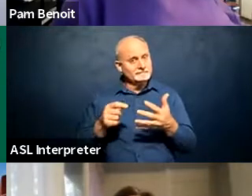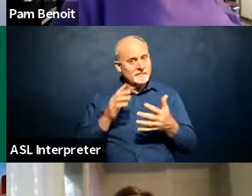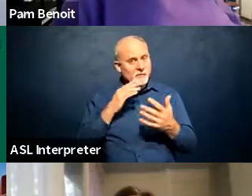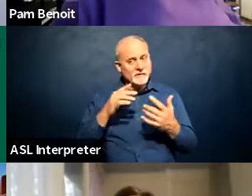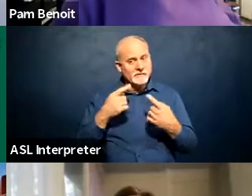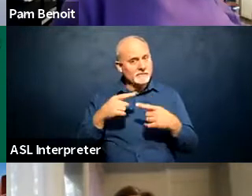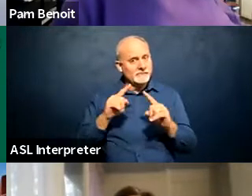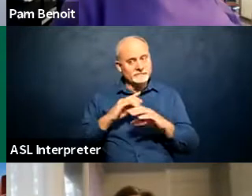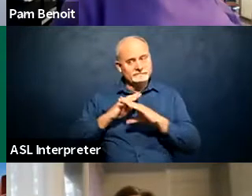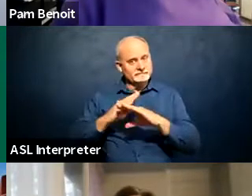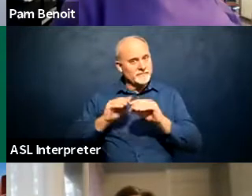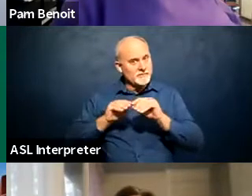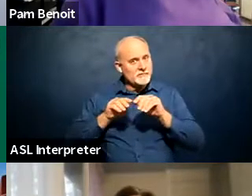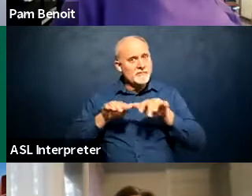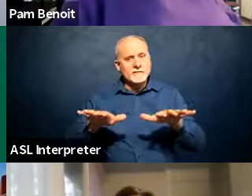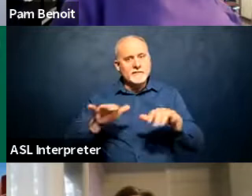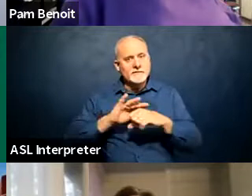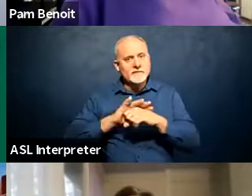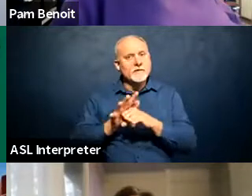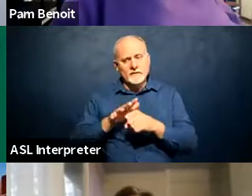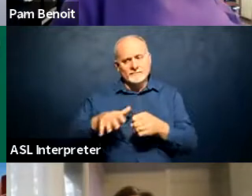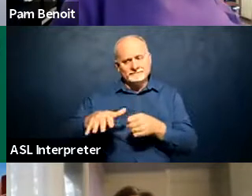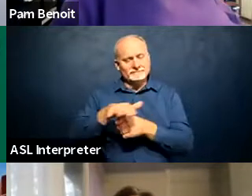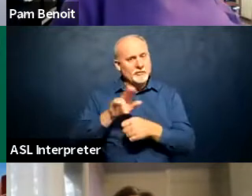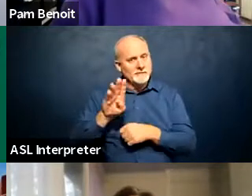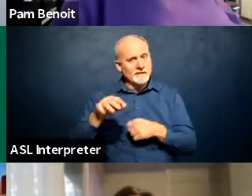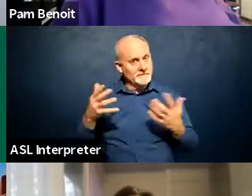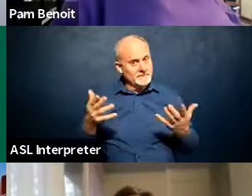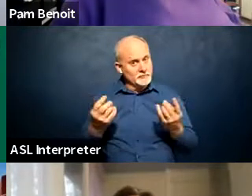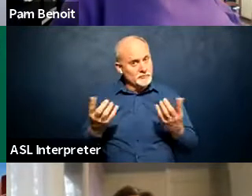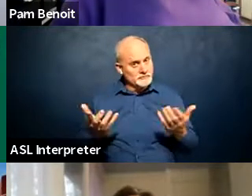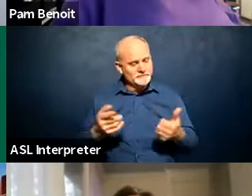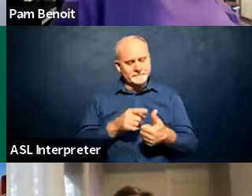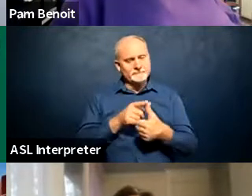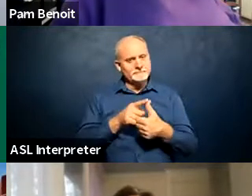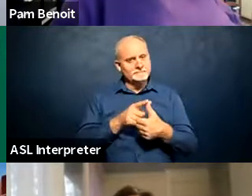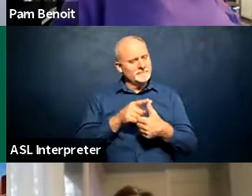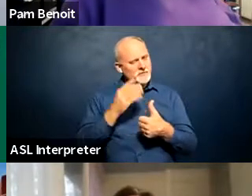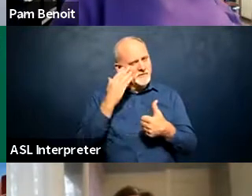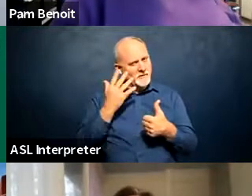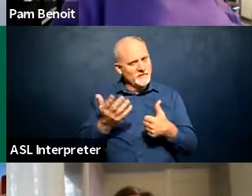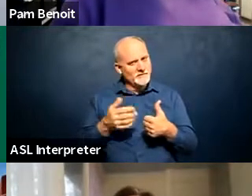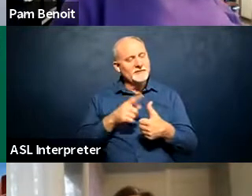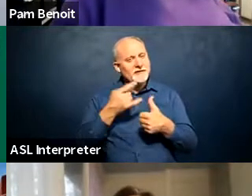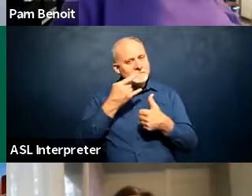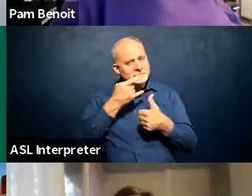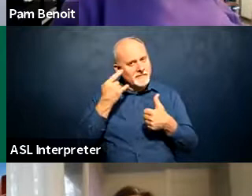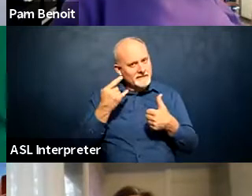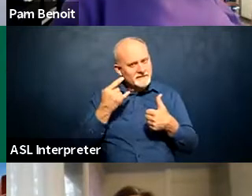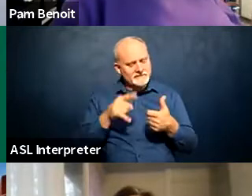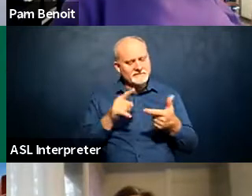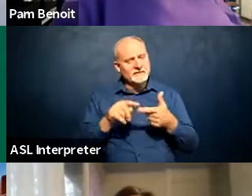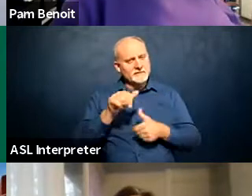the spread of virus among our UAB community. And those are, as you know too well, facial masking,